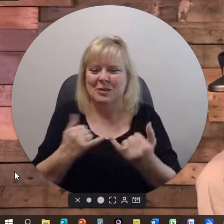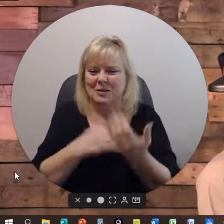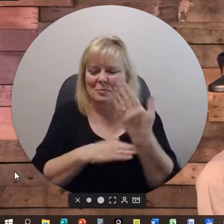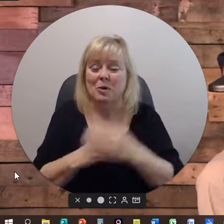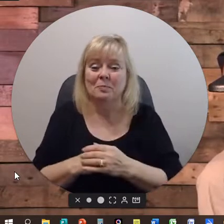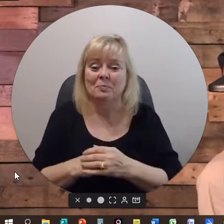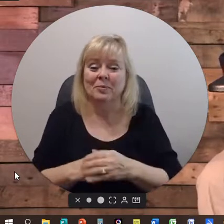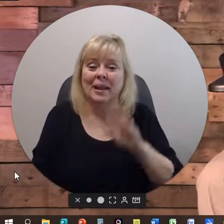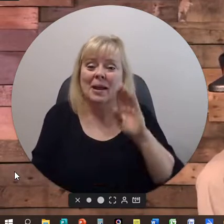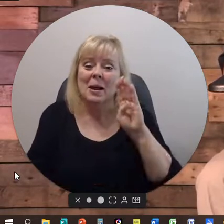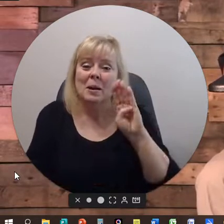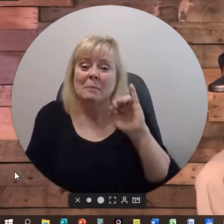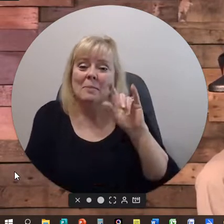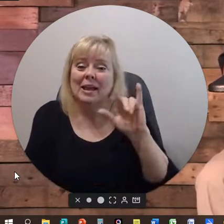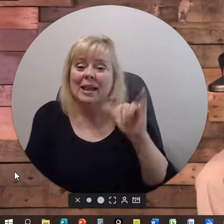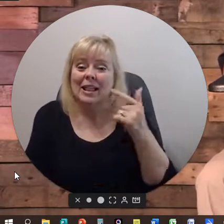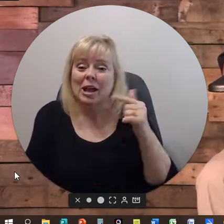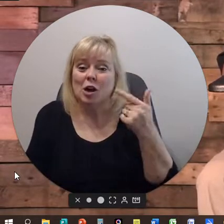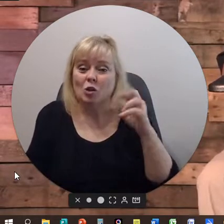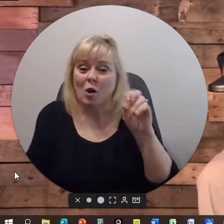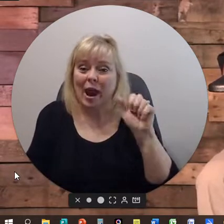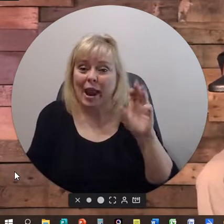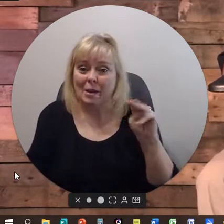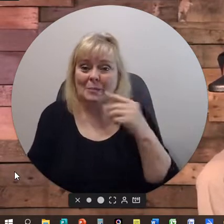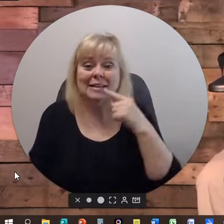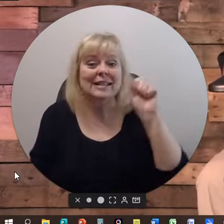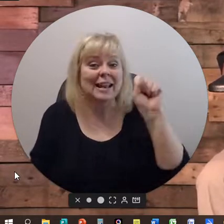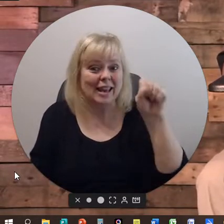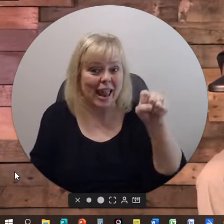to respond, "Yes, but you won't."